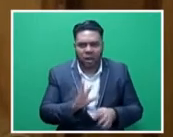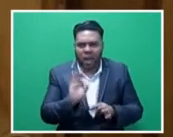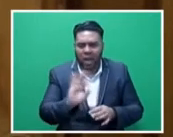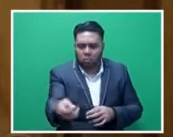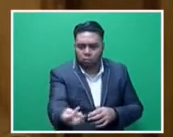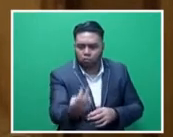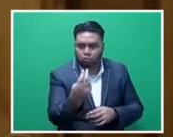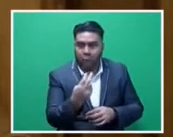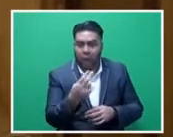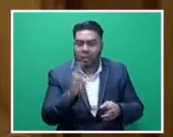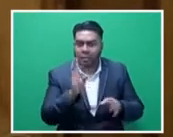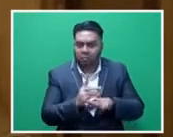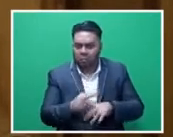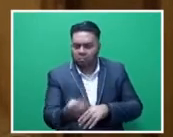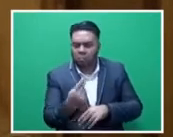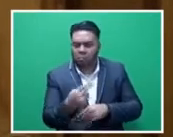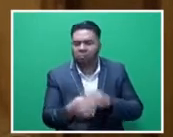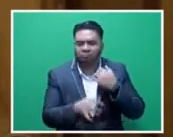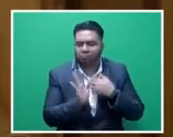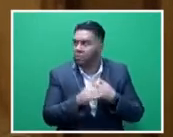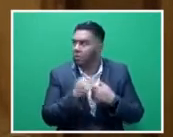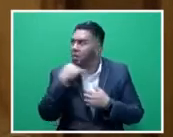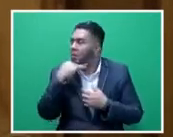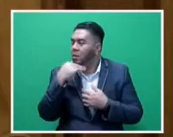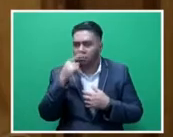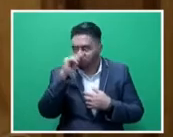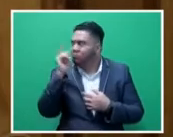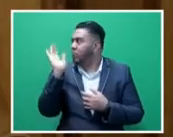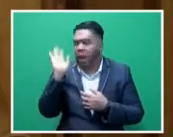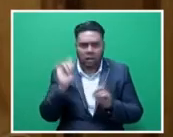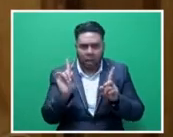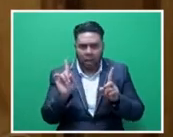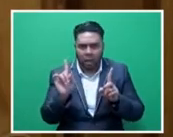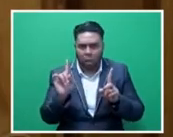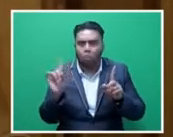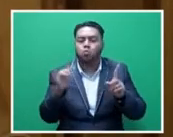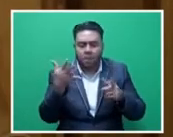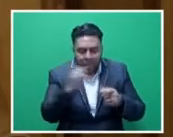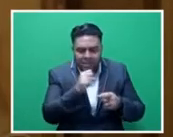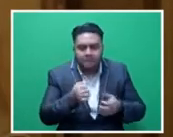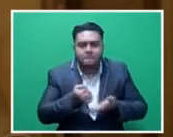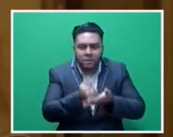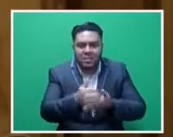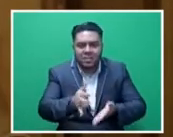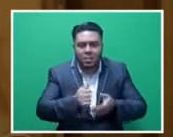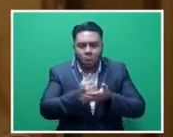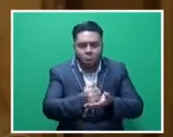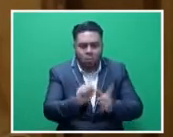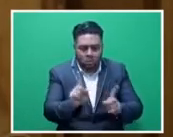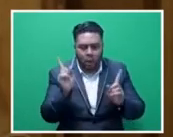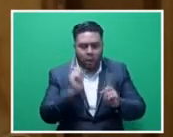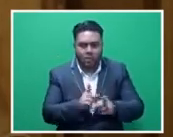your seat. Let's not look up the other way. Some of us do that. We look the other way. Let's provide all the assistance that we can